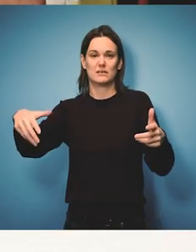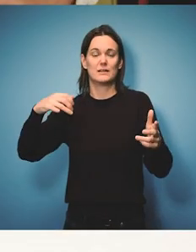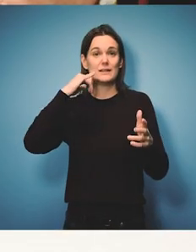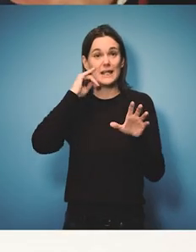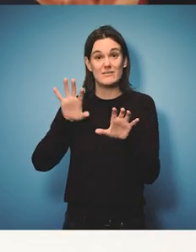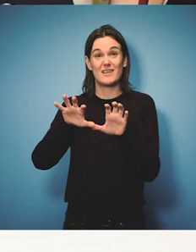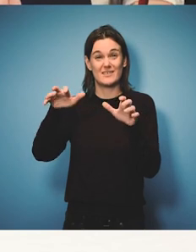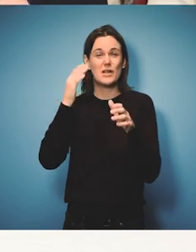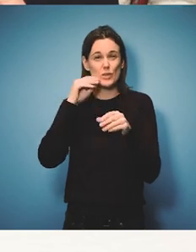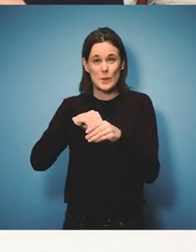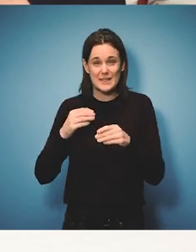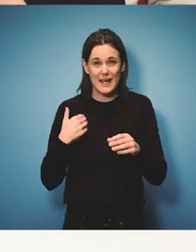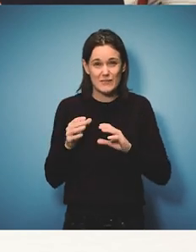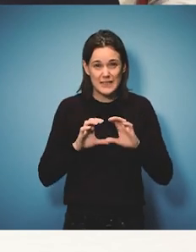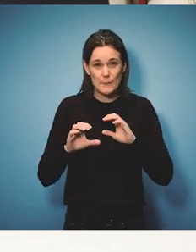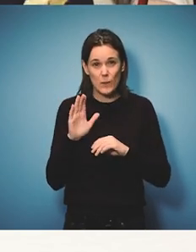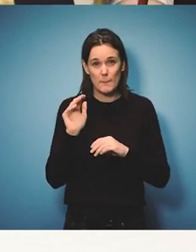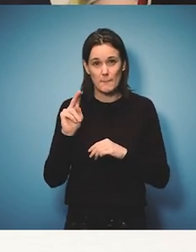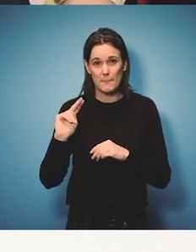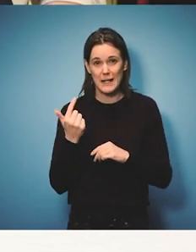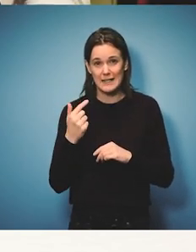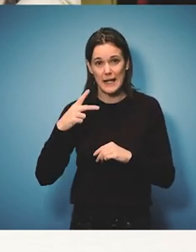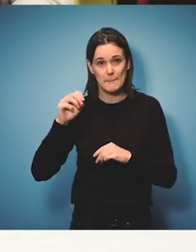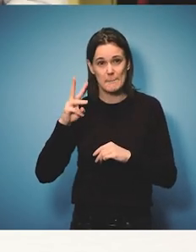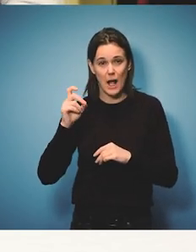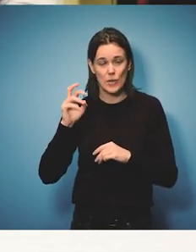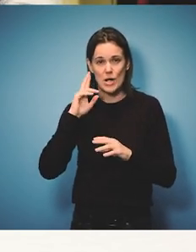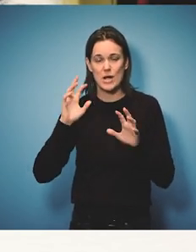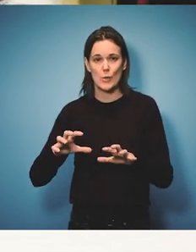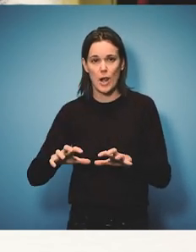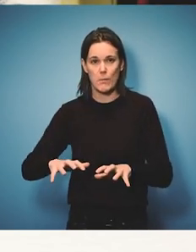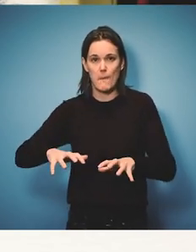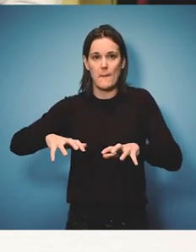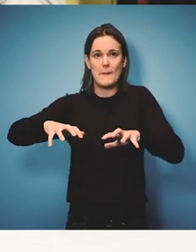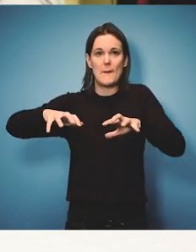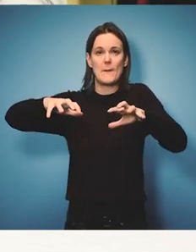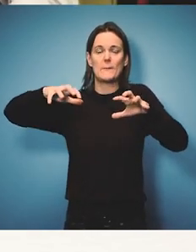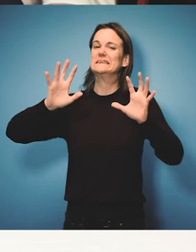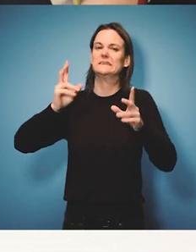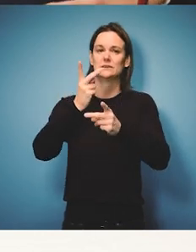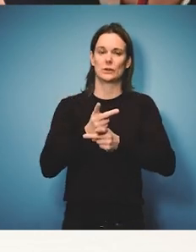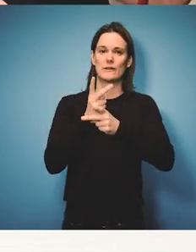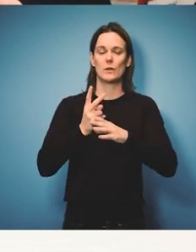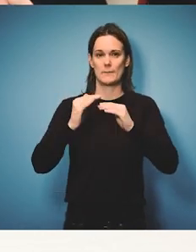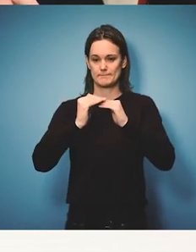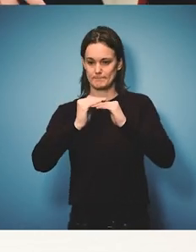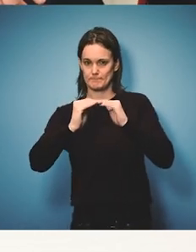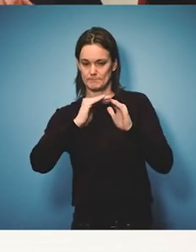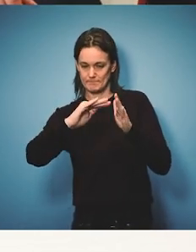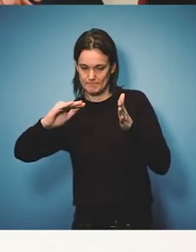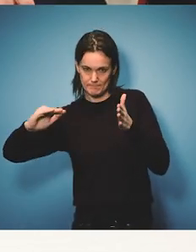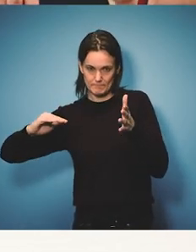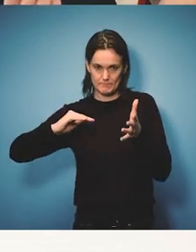wanna overfill this, because if you overfill this, the baking powder in this, as well as the air that we incorporated earlier, that's going